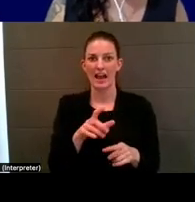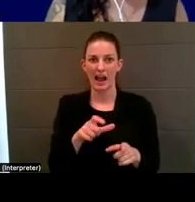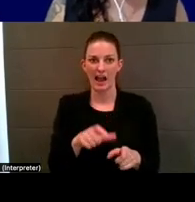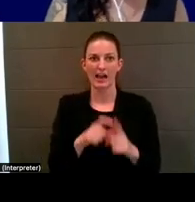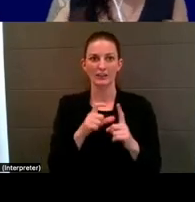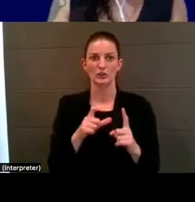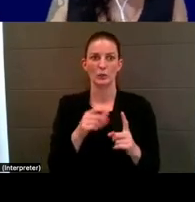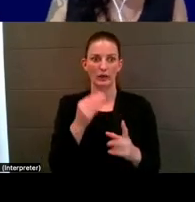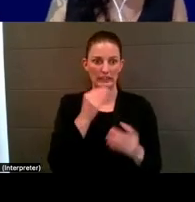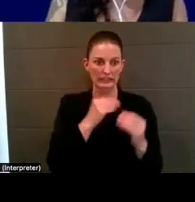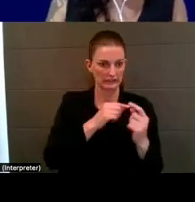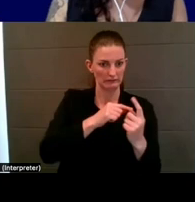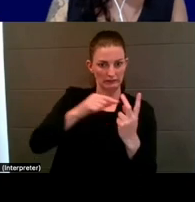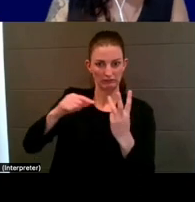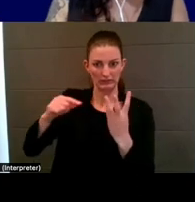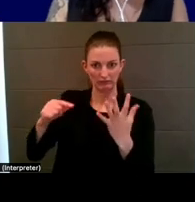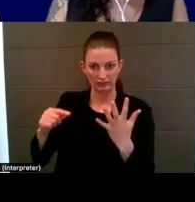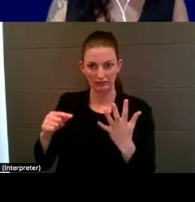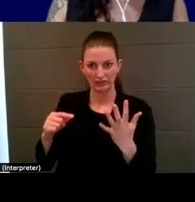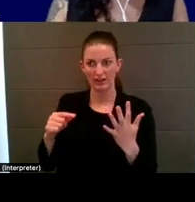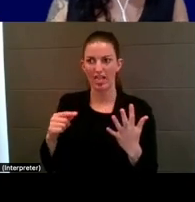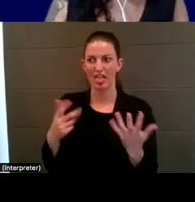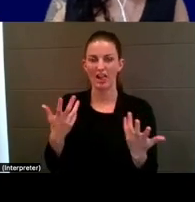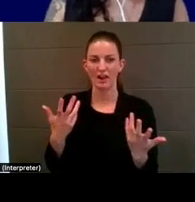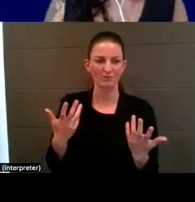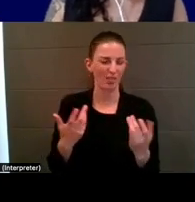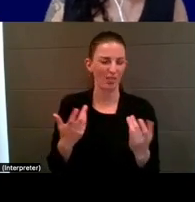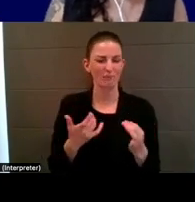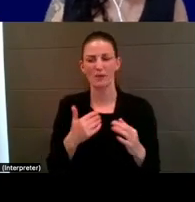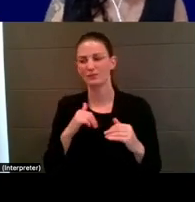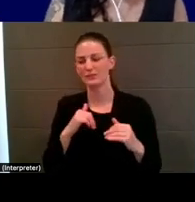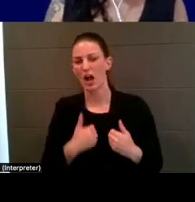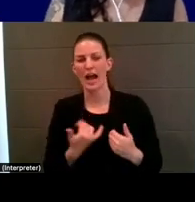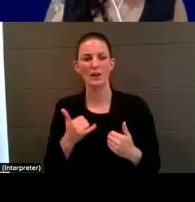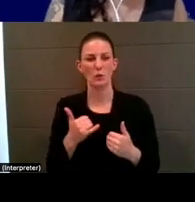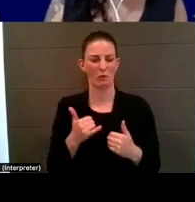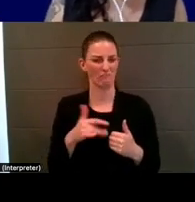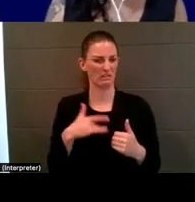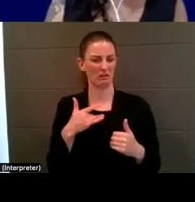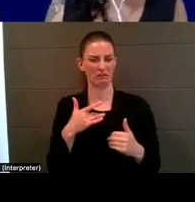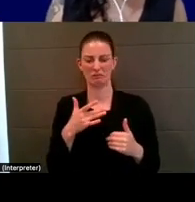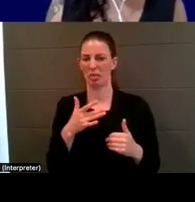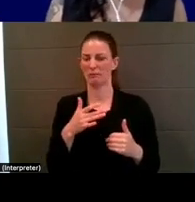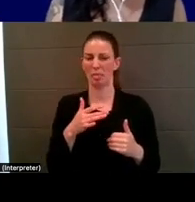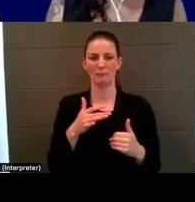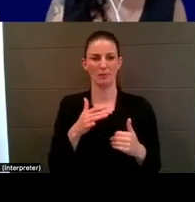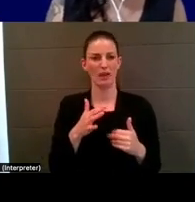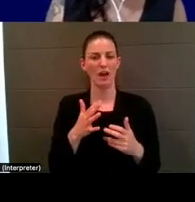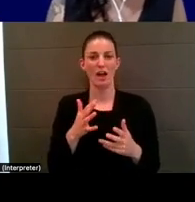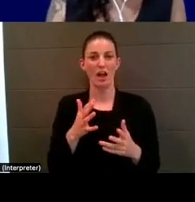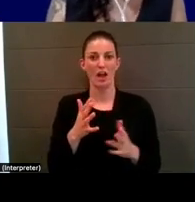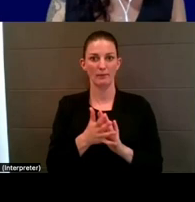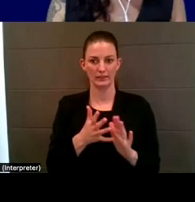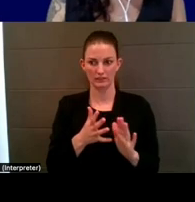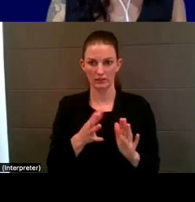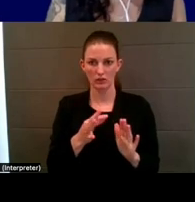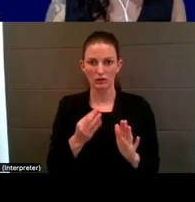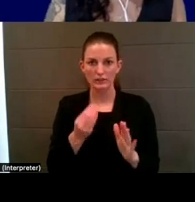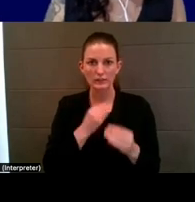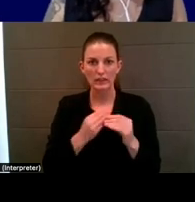nutrition, and then they don't gain weight or they don't grow. And also it's really hard to access your daily life if you're not eating enough and you're